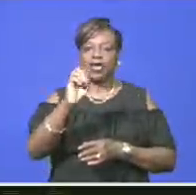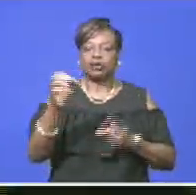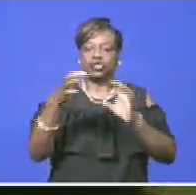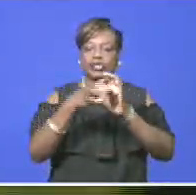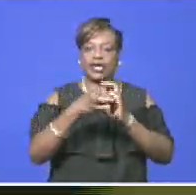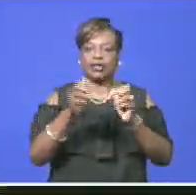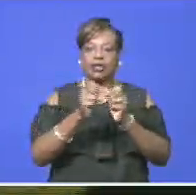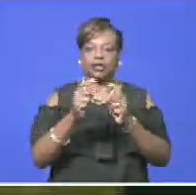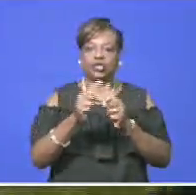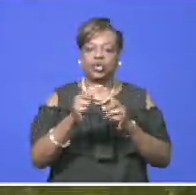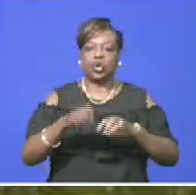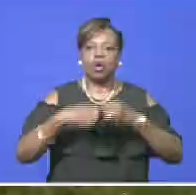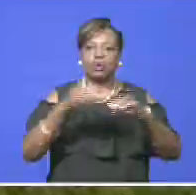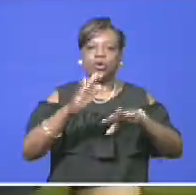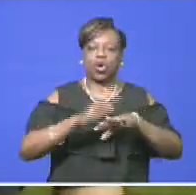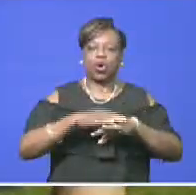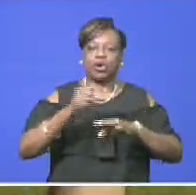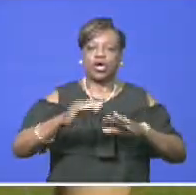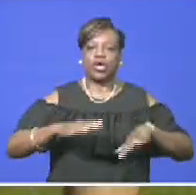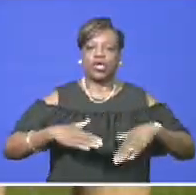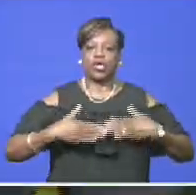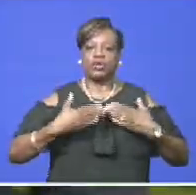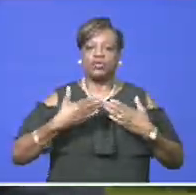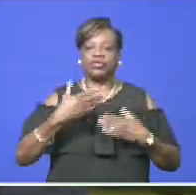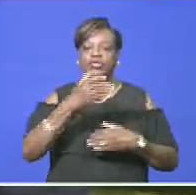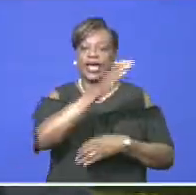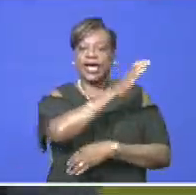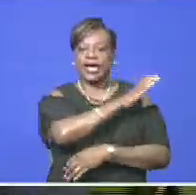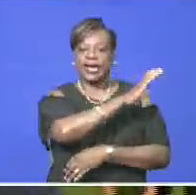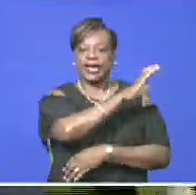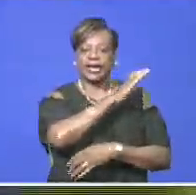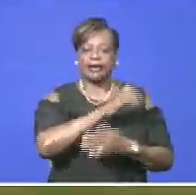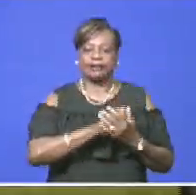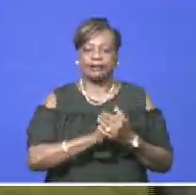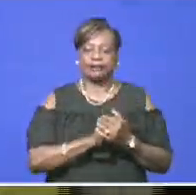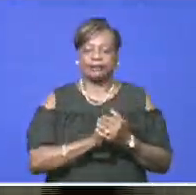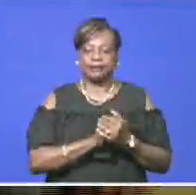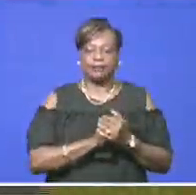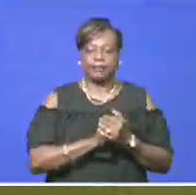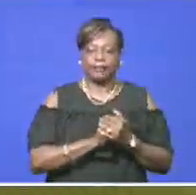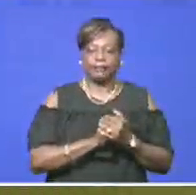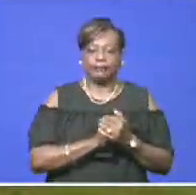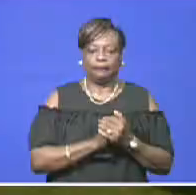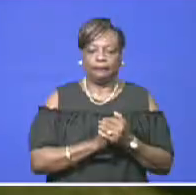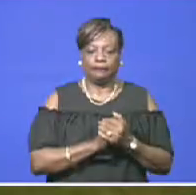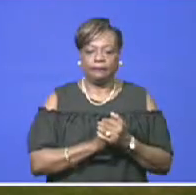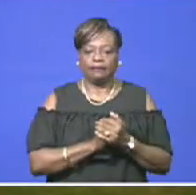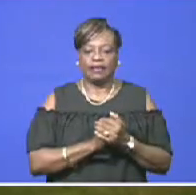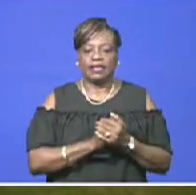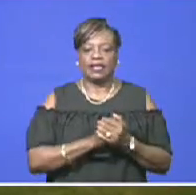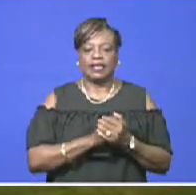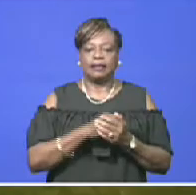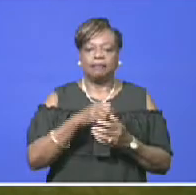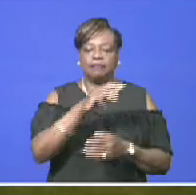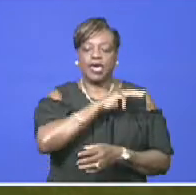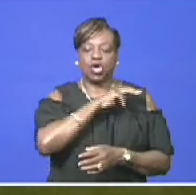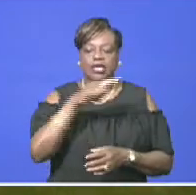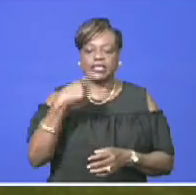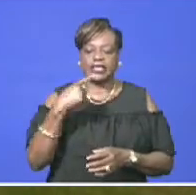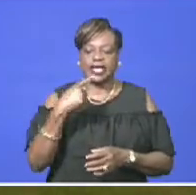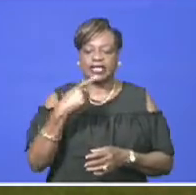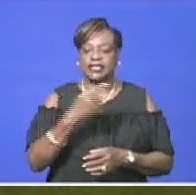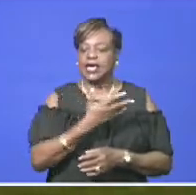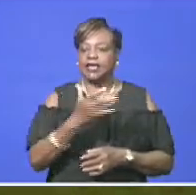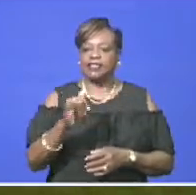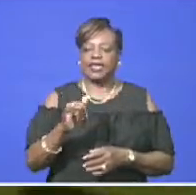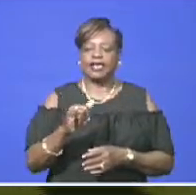youth clinic. CAFL President Tony Maycock himself played college football, and he says there's no need for parents to be skeptical should their